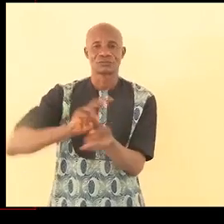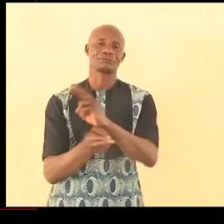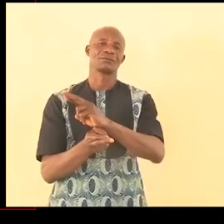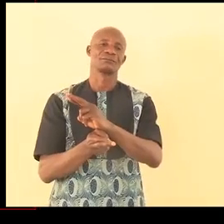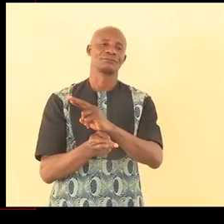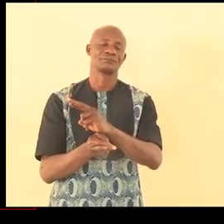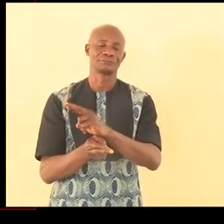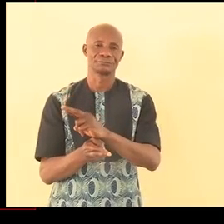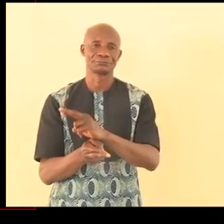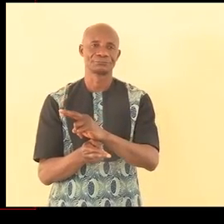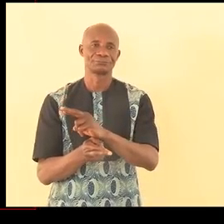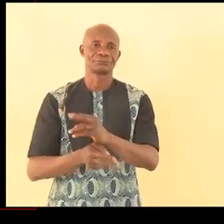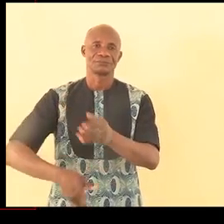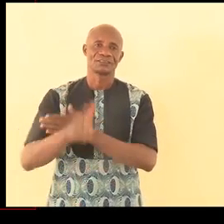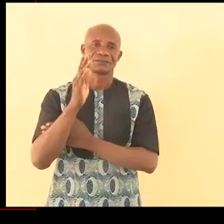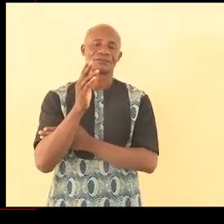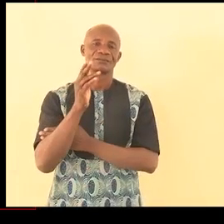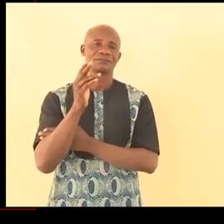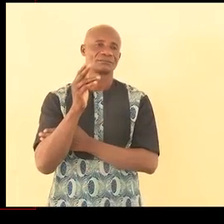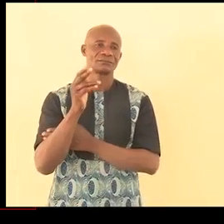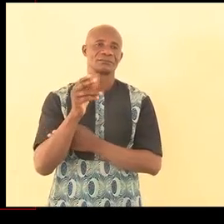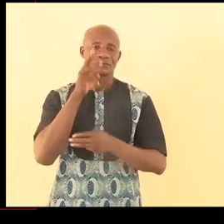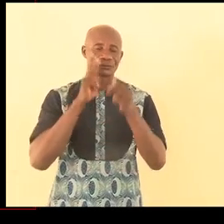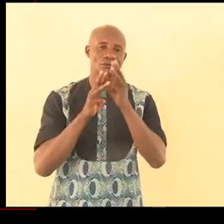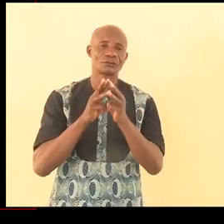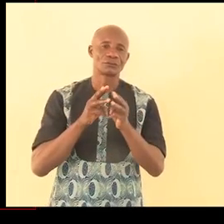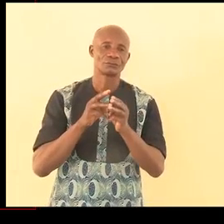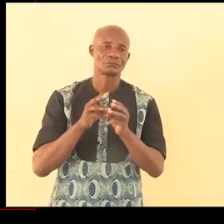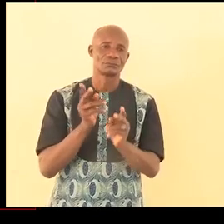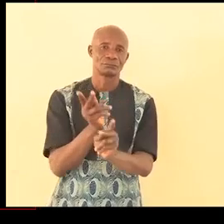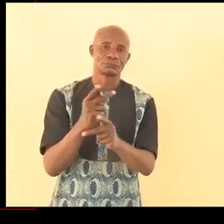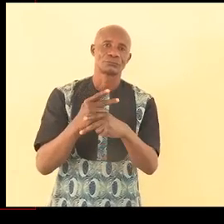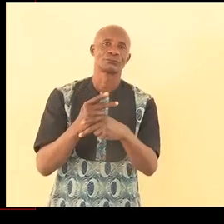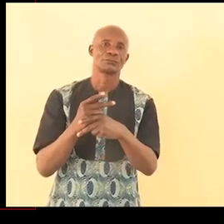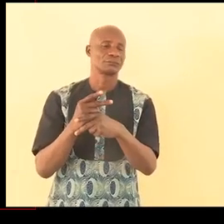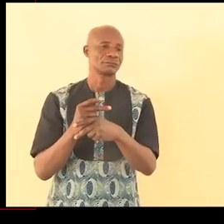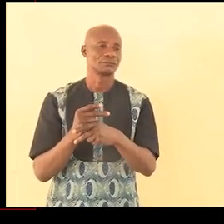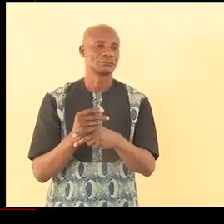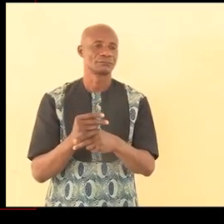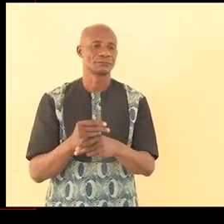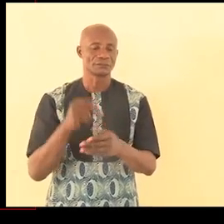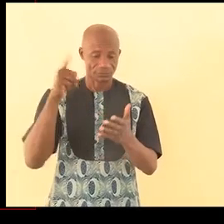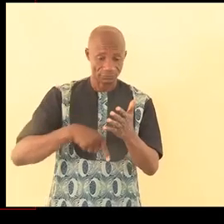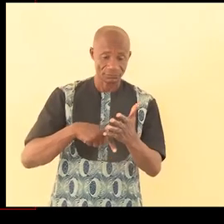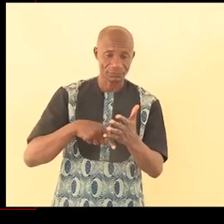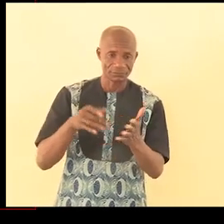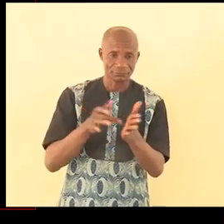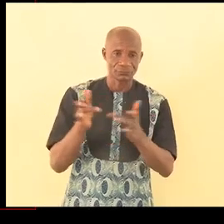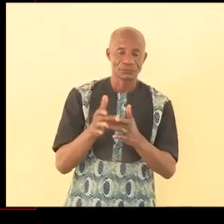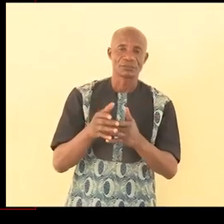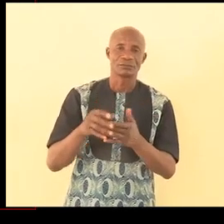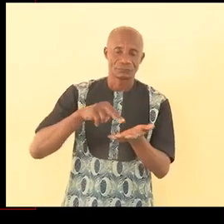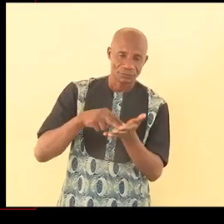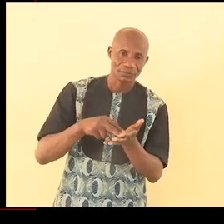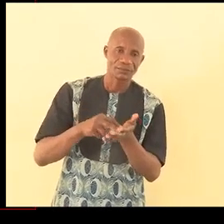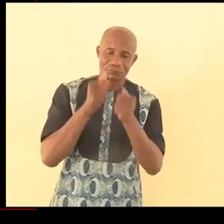repentance. Godly sorrows produce repentance. That's what Jesus meant by blessed are those who mourn,